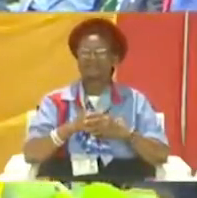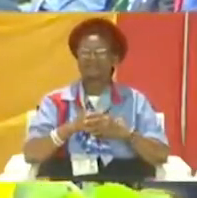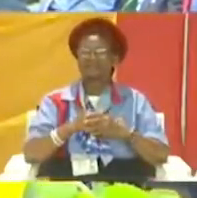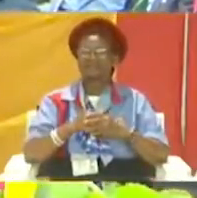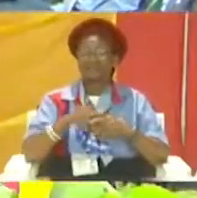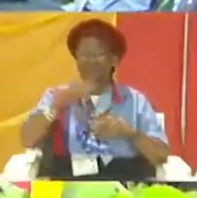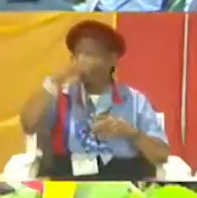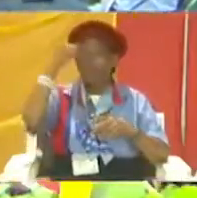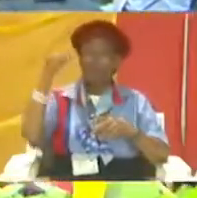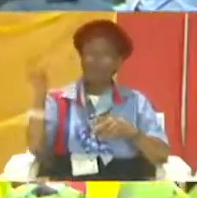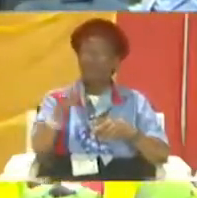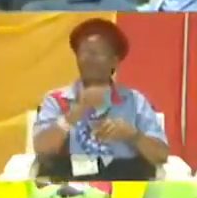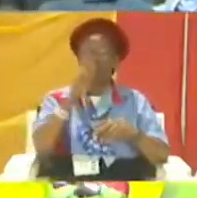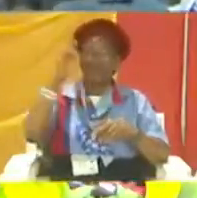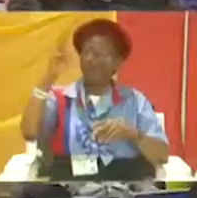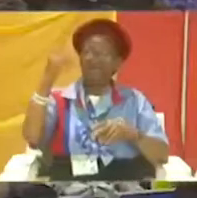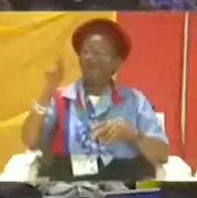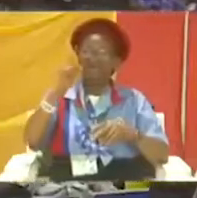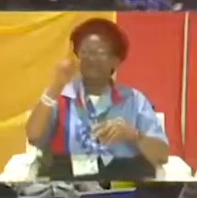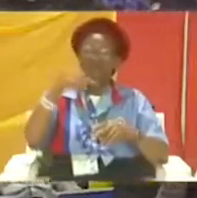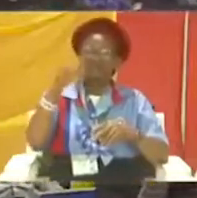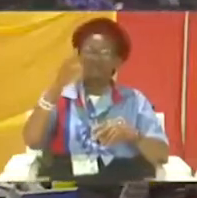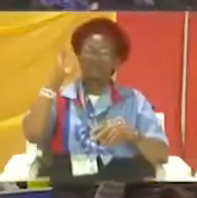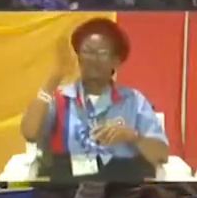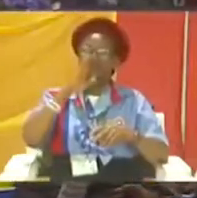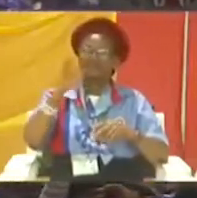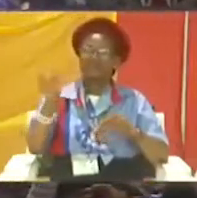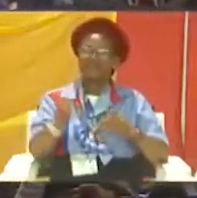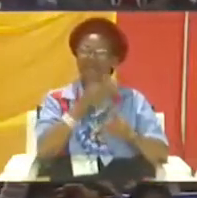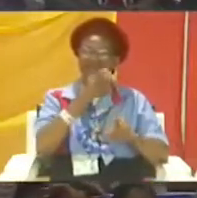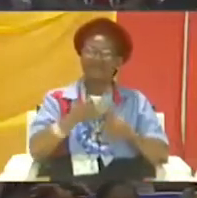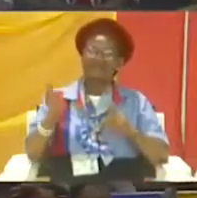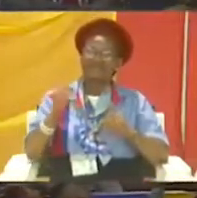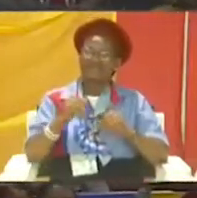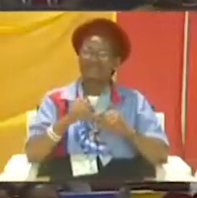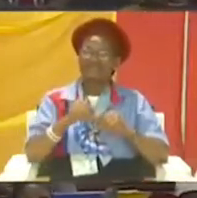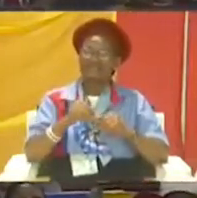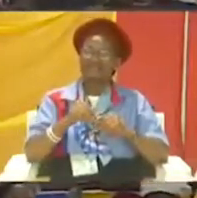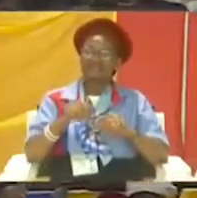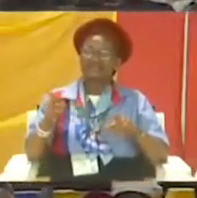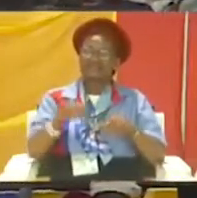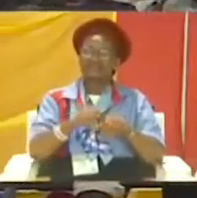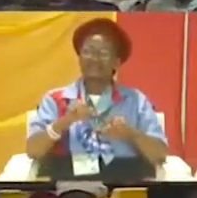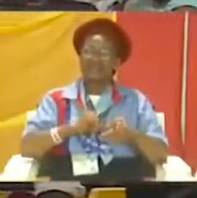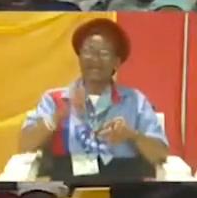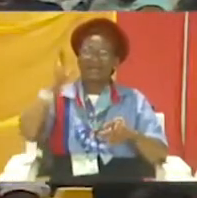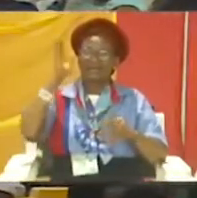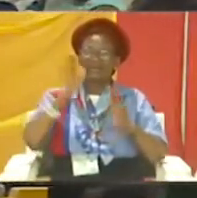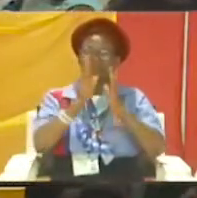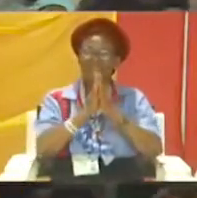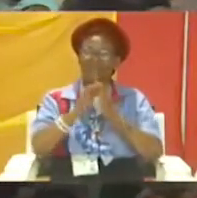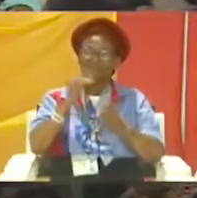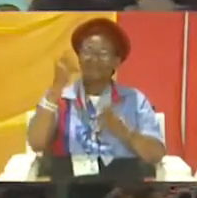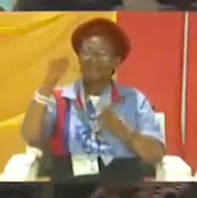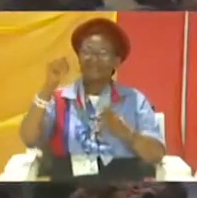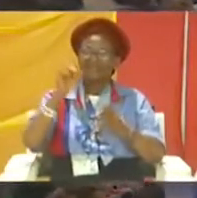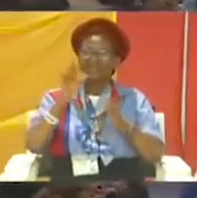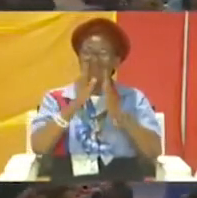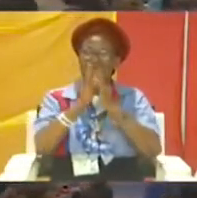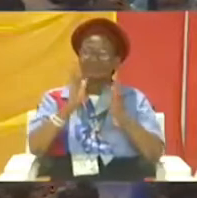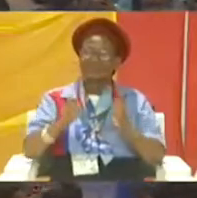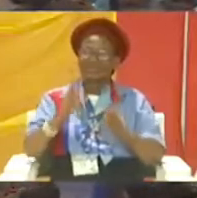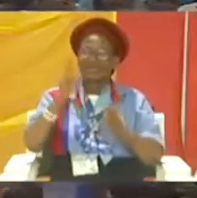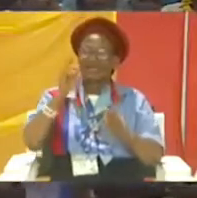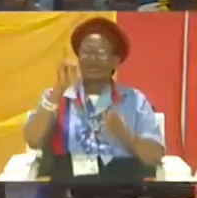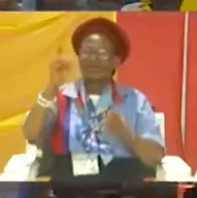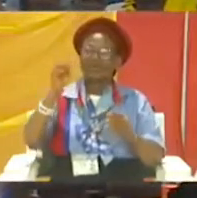Because you are the one who will be affected. So I'm going to pray the prayer one more time.